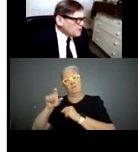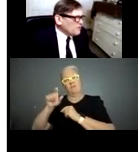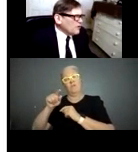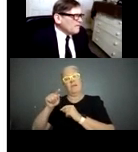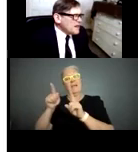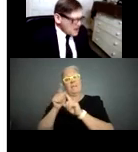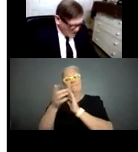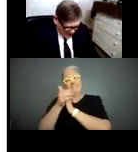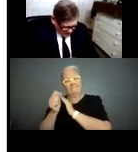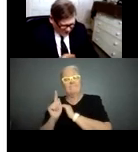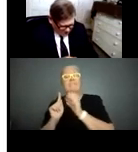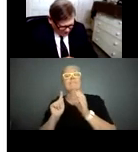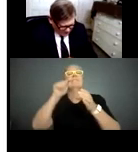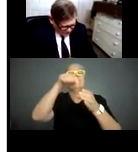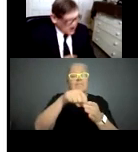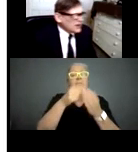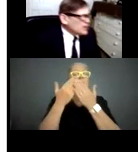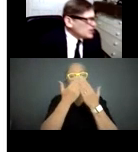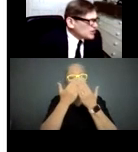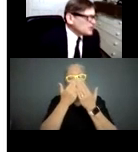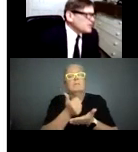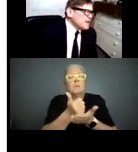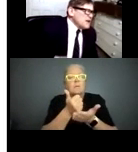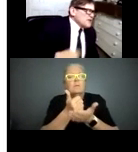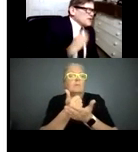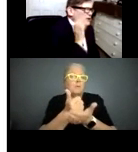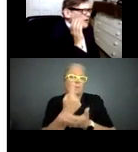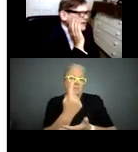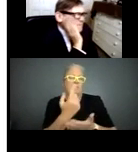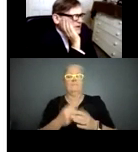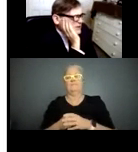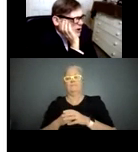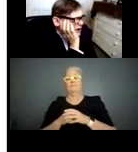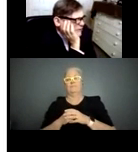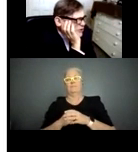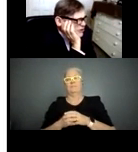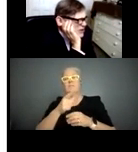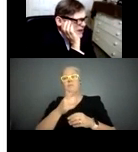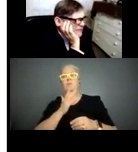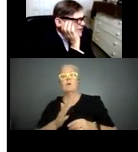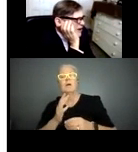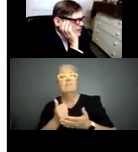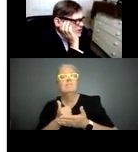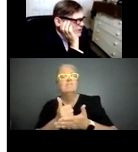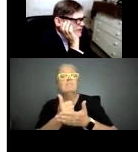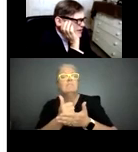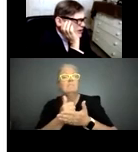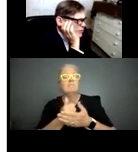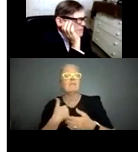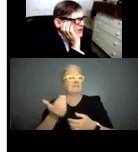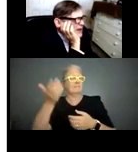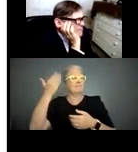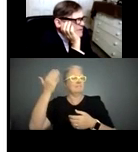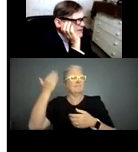Okay, we move on. Now, in terms of training teachers, I did a piece of work for UNICEF, which you can find on